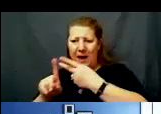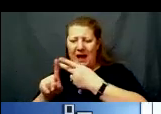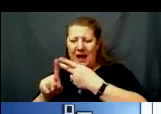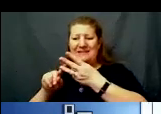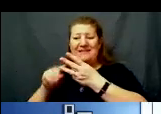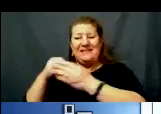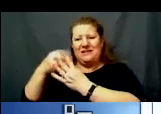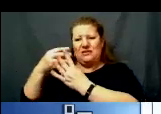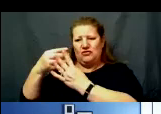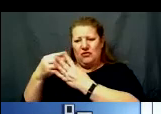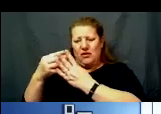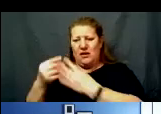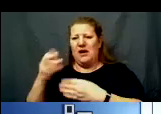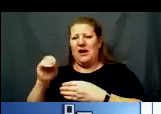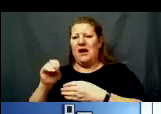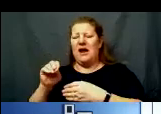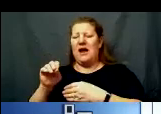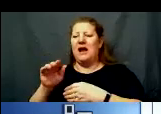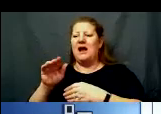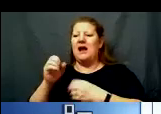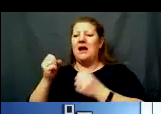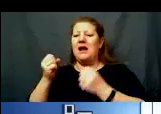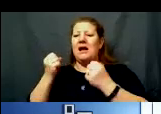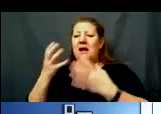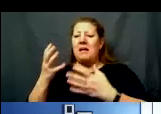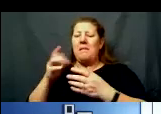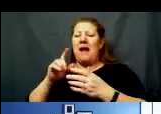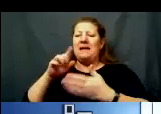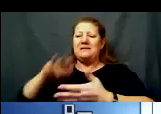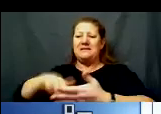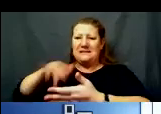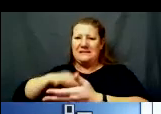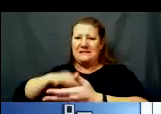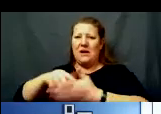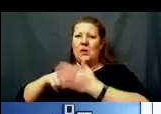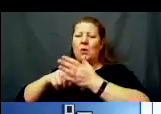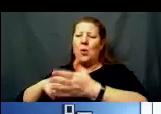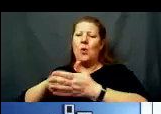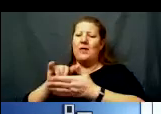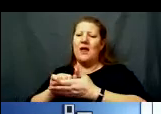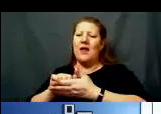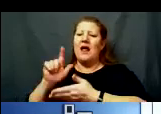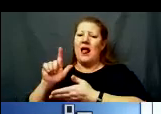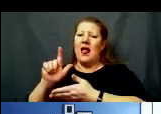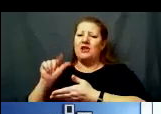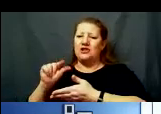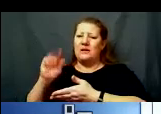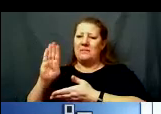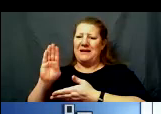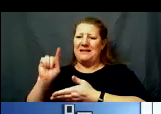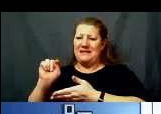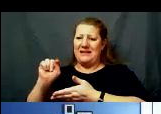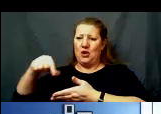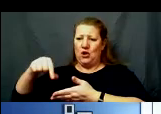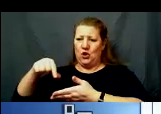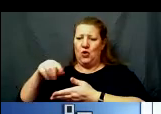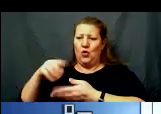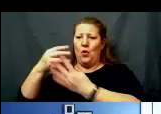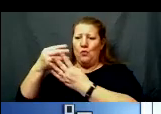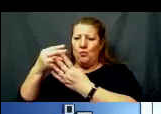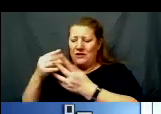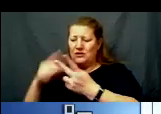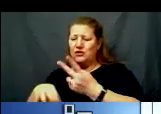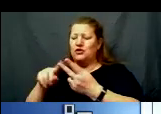United Nations and a whole host of other empirical studies, that LGBTQ prisoners, women, people